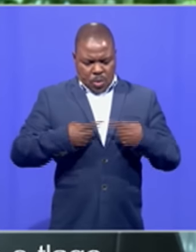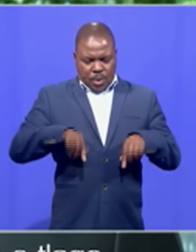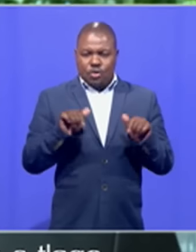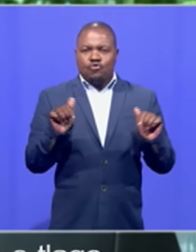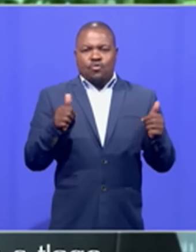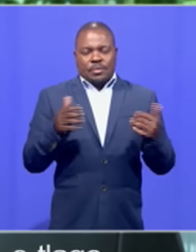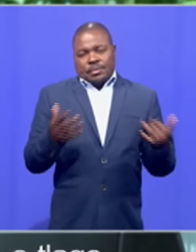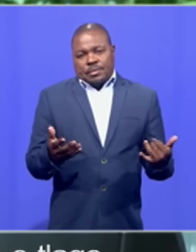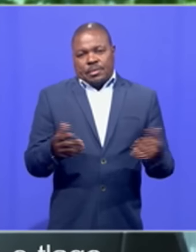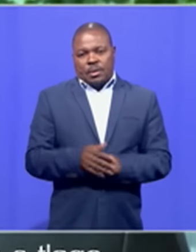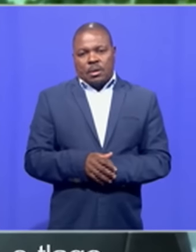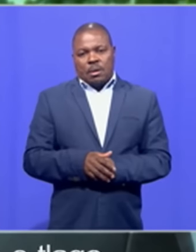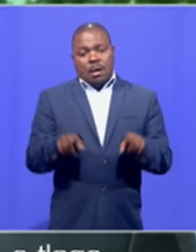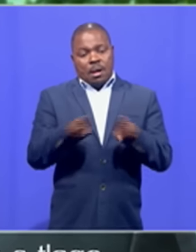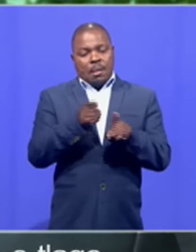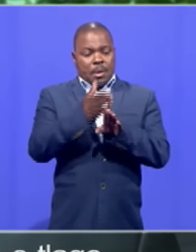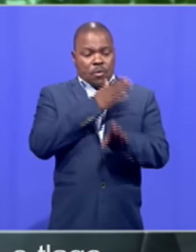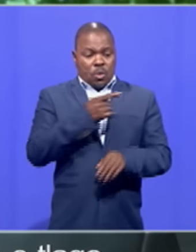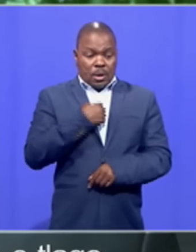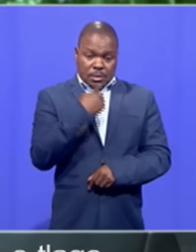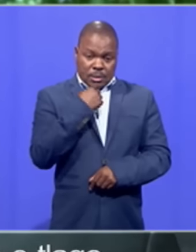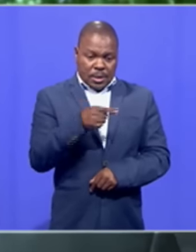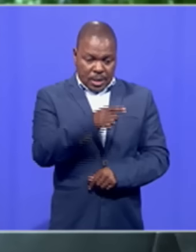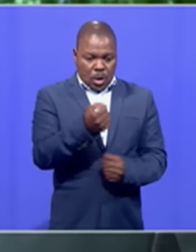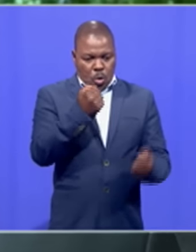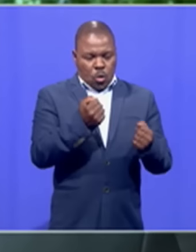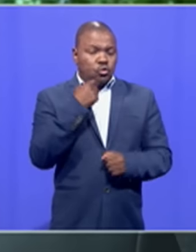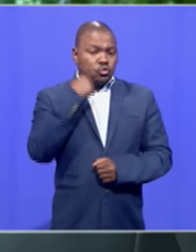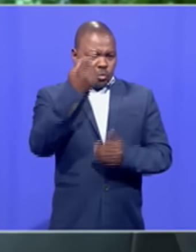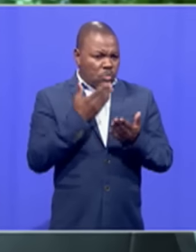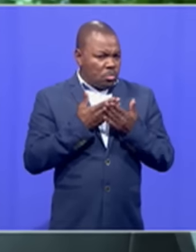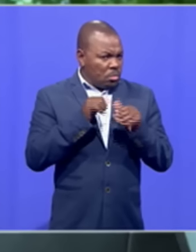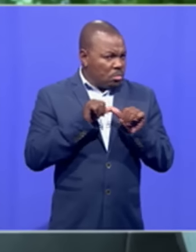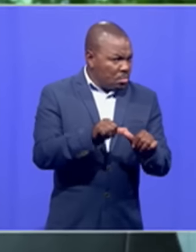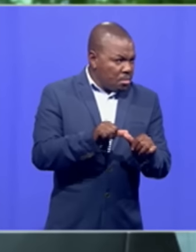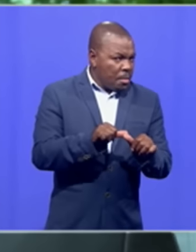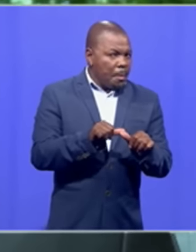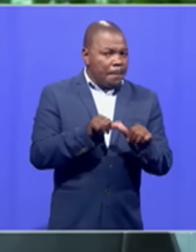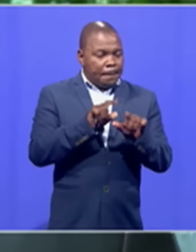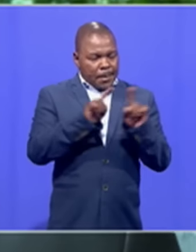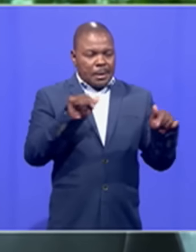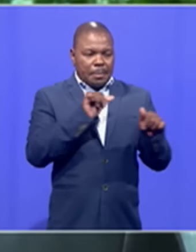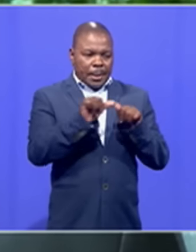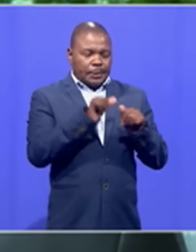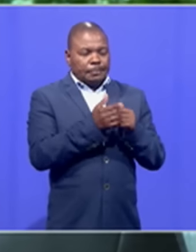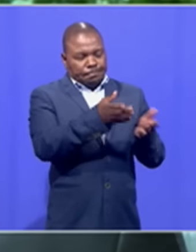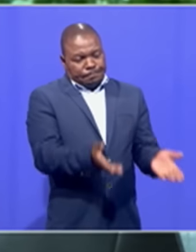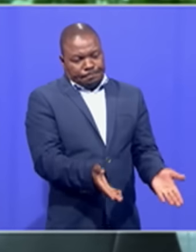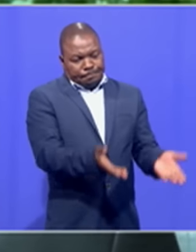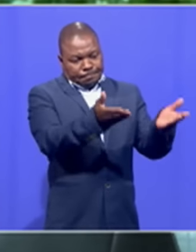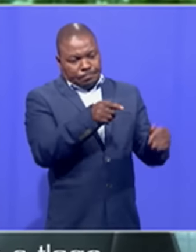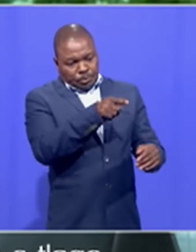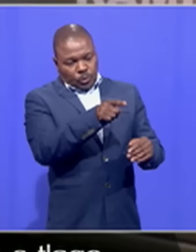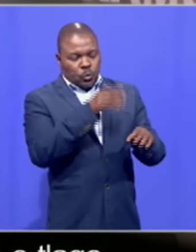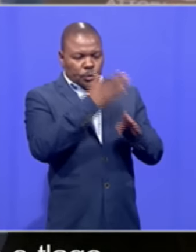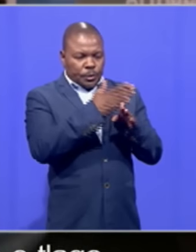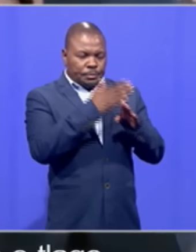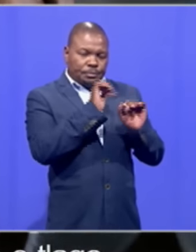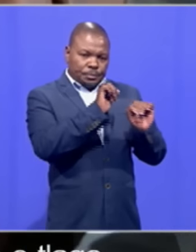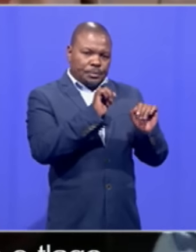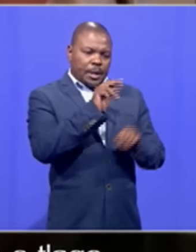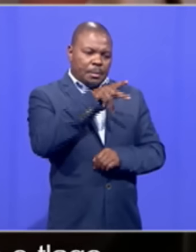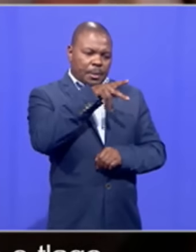things stand. Like we said in court, we wanted the matter to proceed tomorrow, but we must allow the state to do their work.